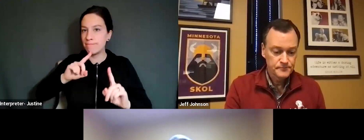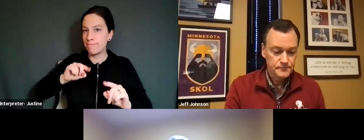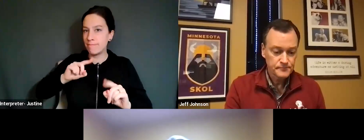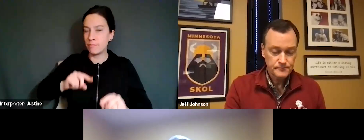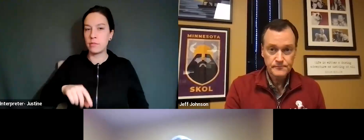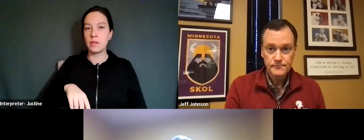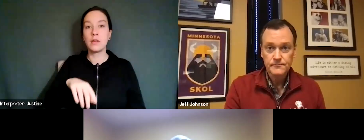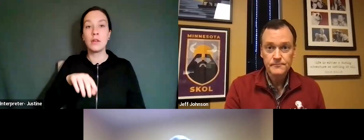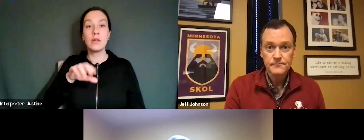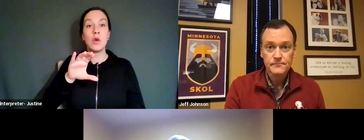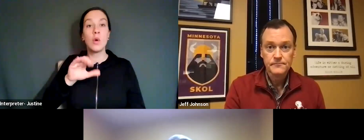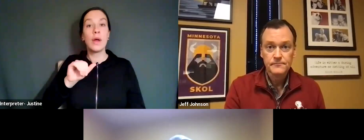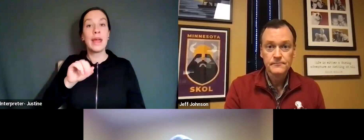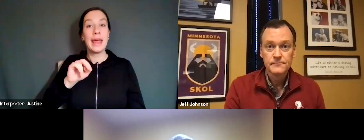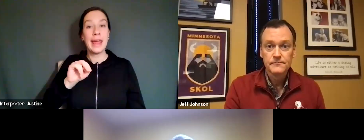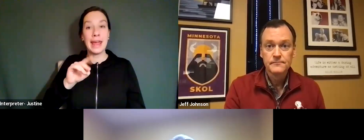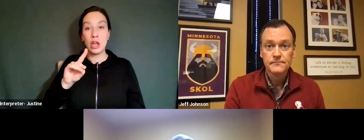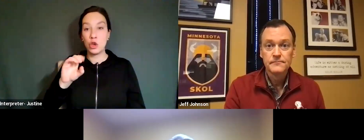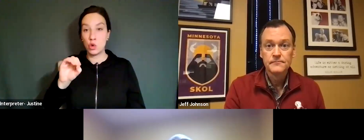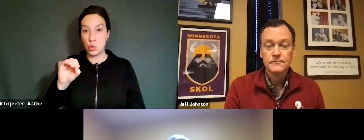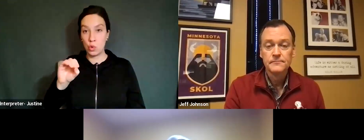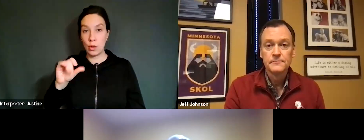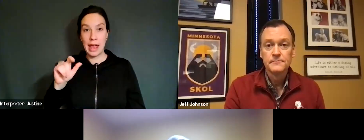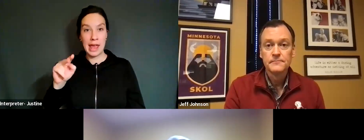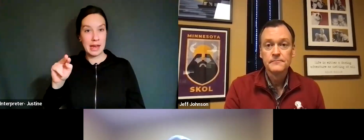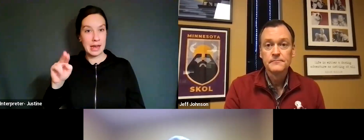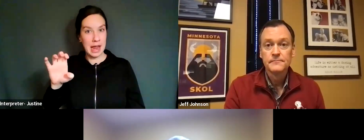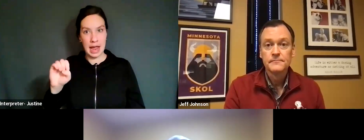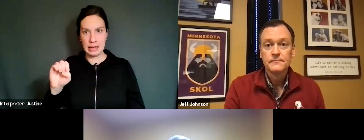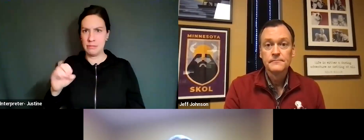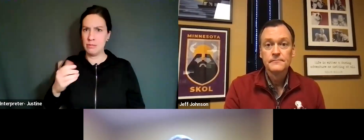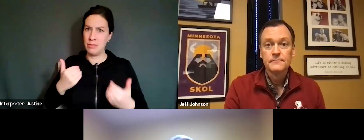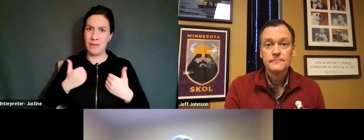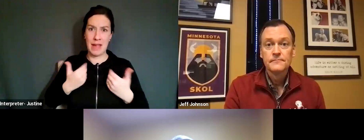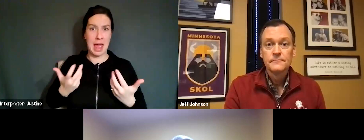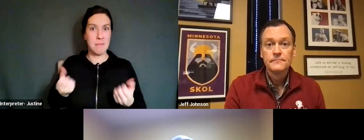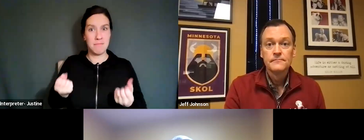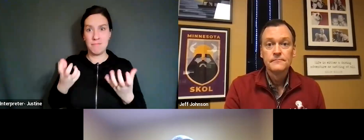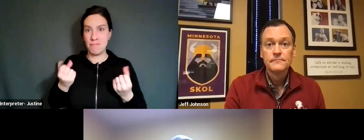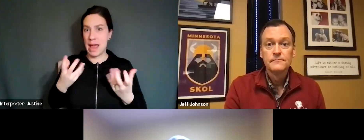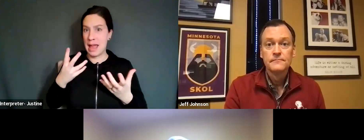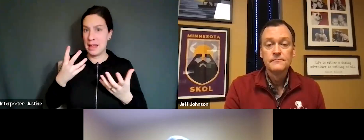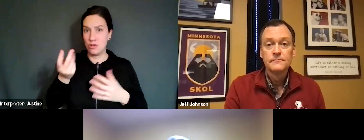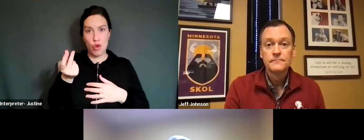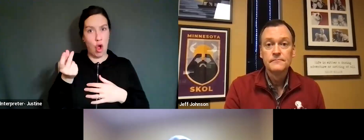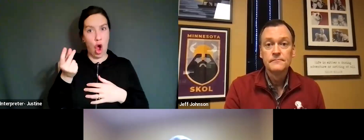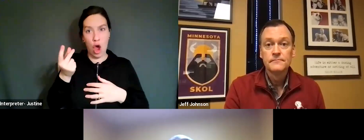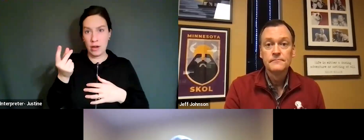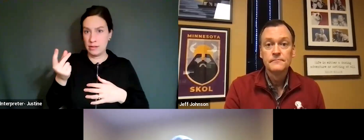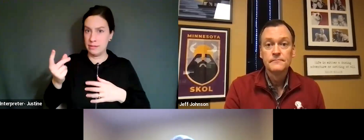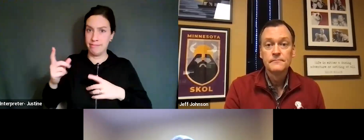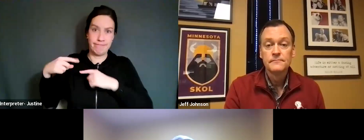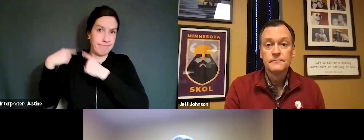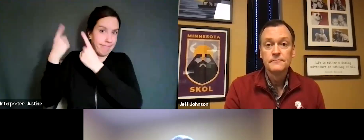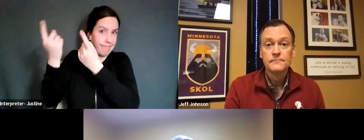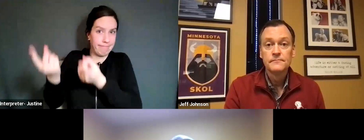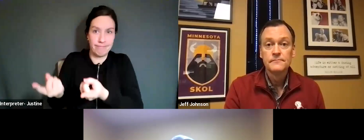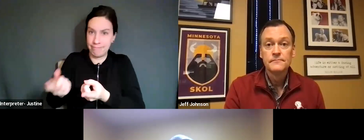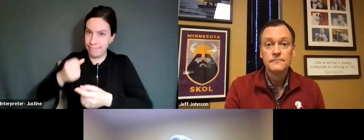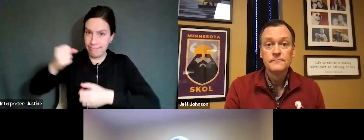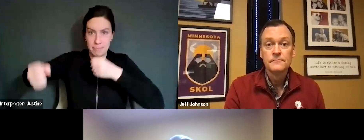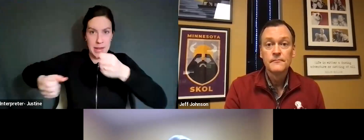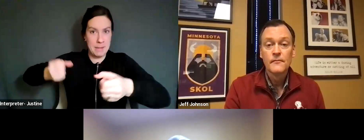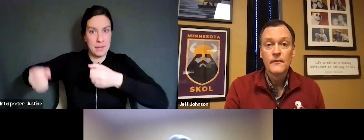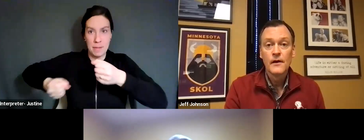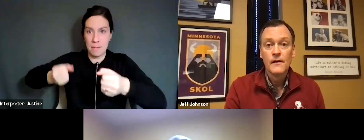Do Canines has placed a handful of facility-based service dogs in the past 20 years or so. It has never been a formalized program, and this